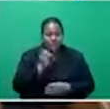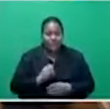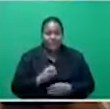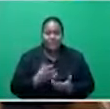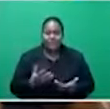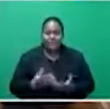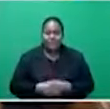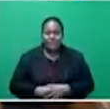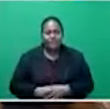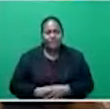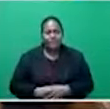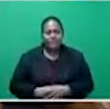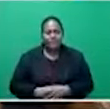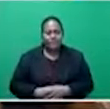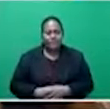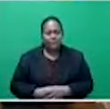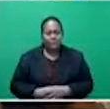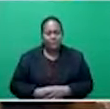Mr. Speaker, sir,